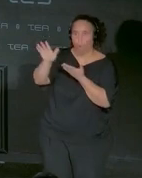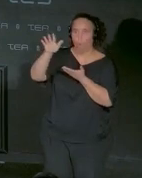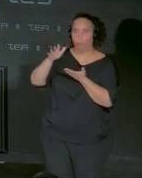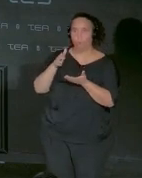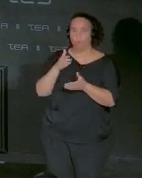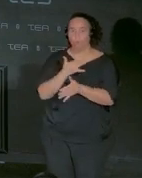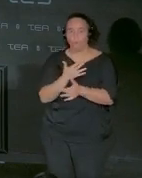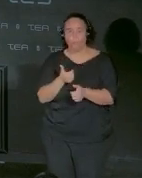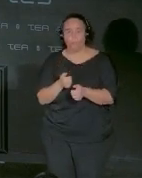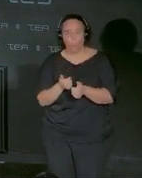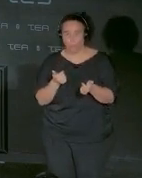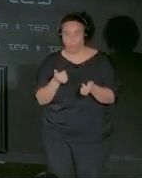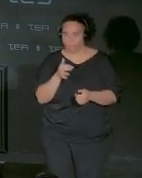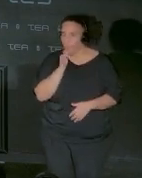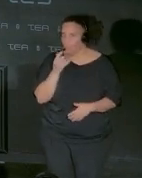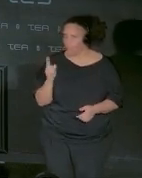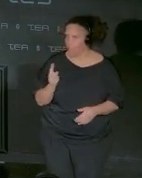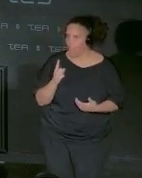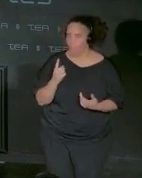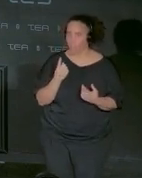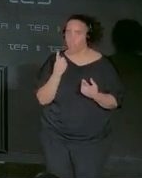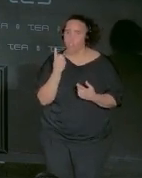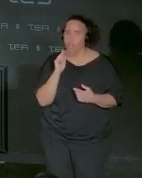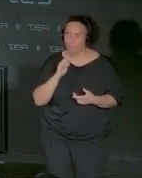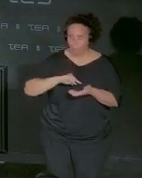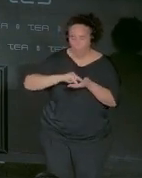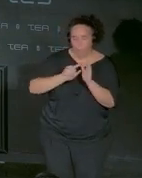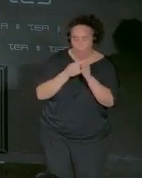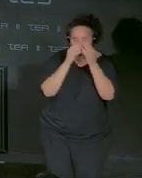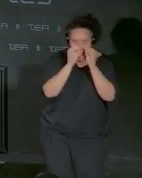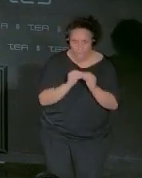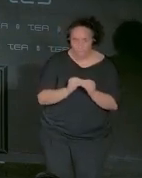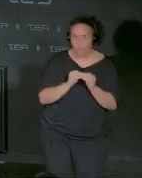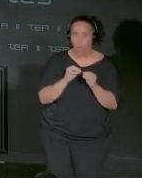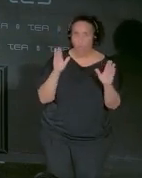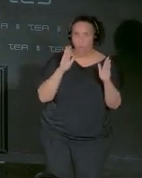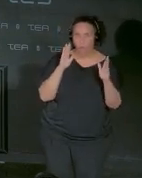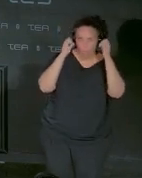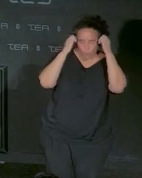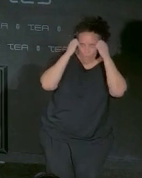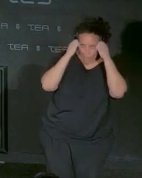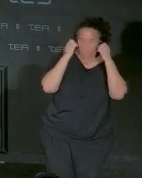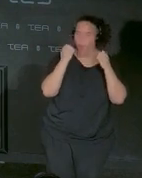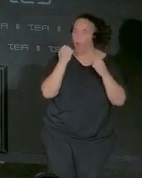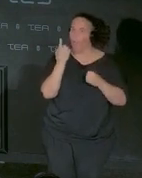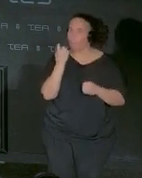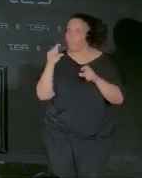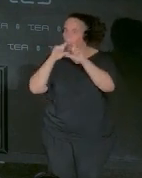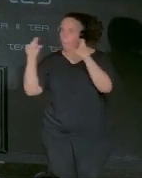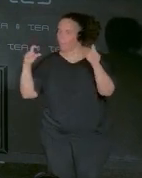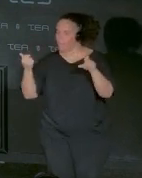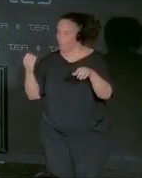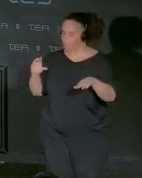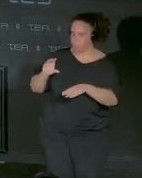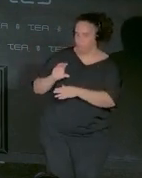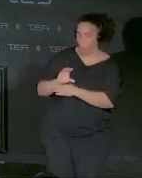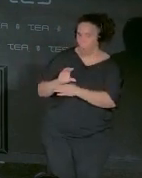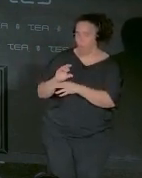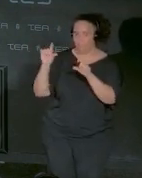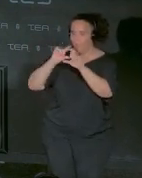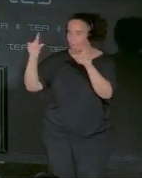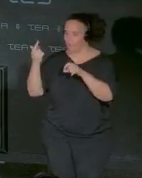investor. And a lot of investors are, of course, risk averse. You won't see any big investors or investors that really want